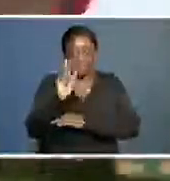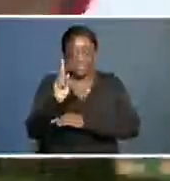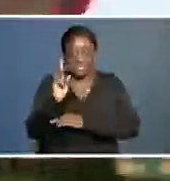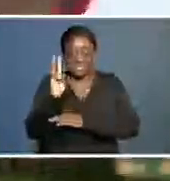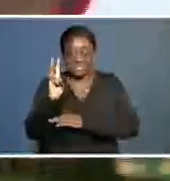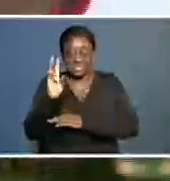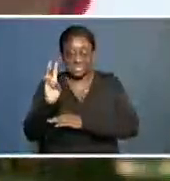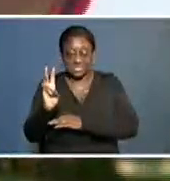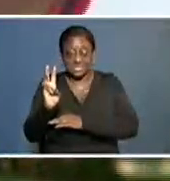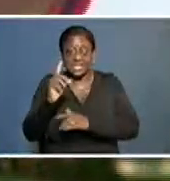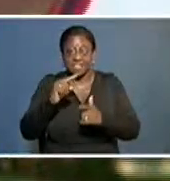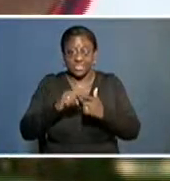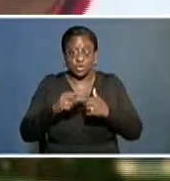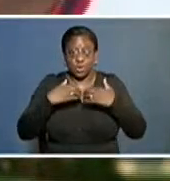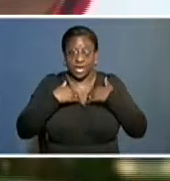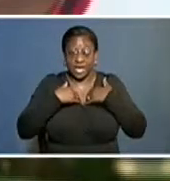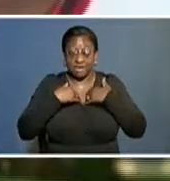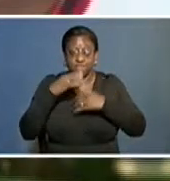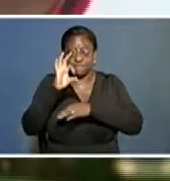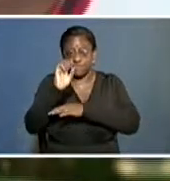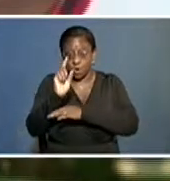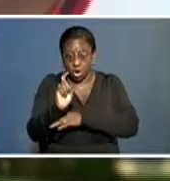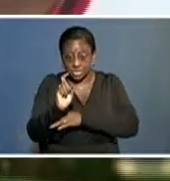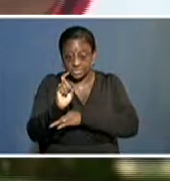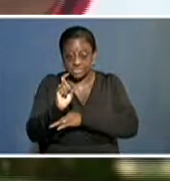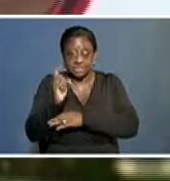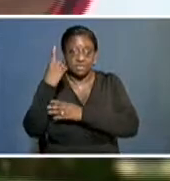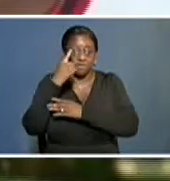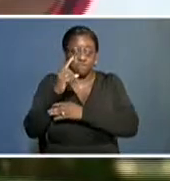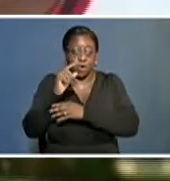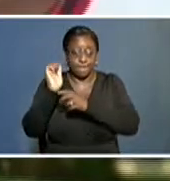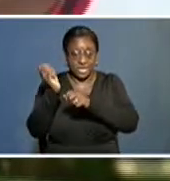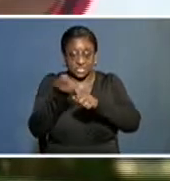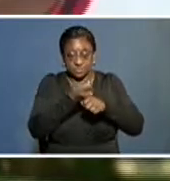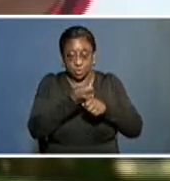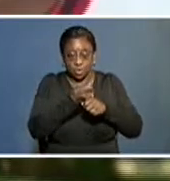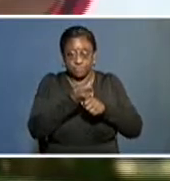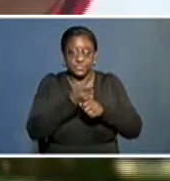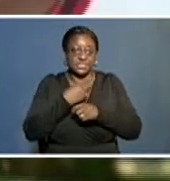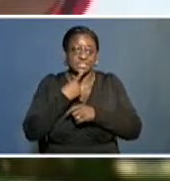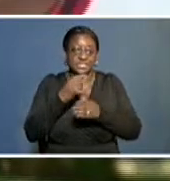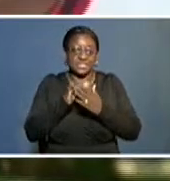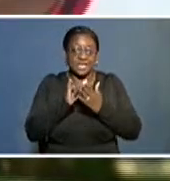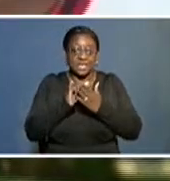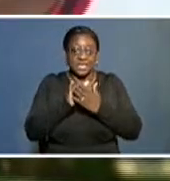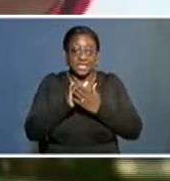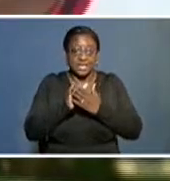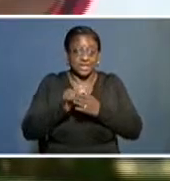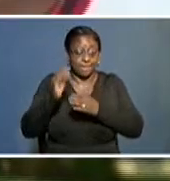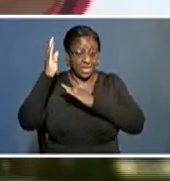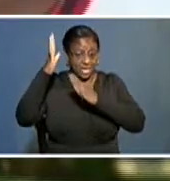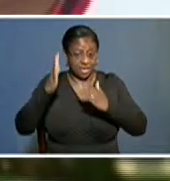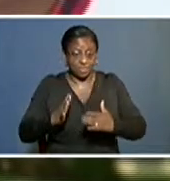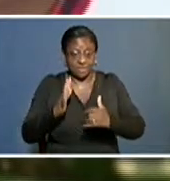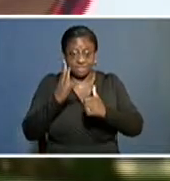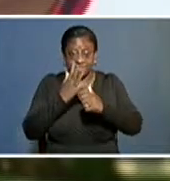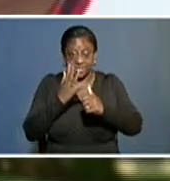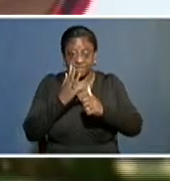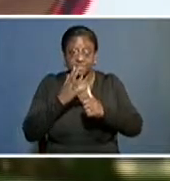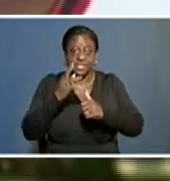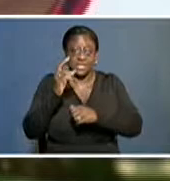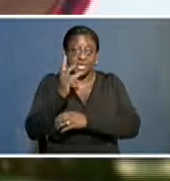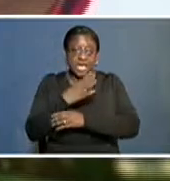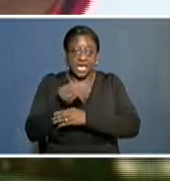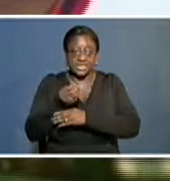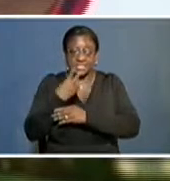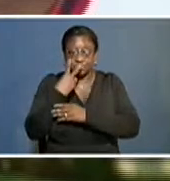seconds. A big night for Lucius Fox of the minor league baseball diamond. He was a home run short of the cycle. The Bahamian had his 5th double and 2nd triple